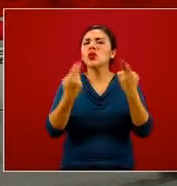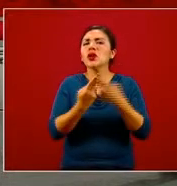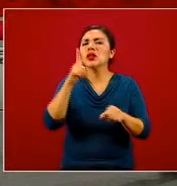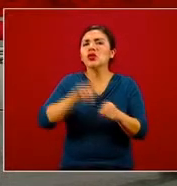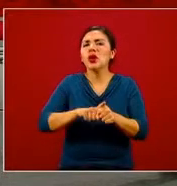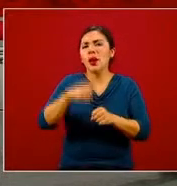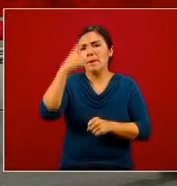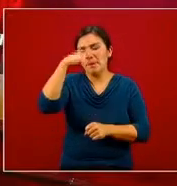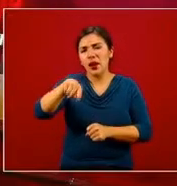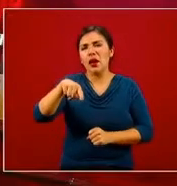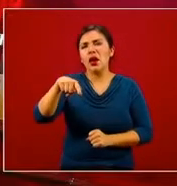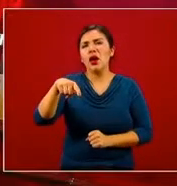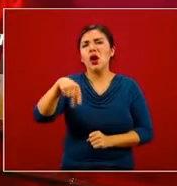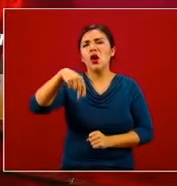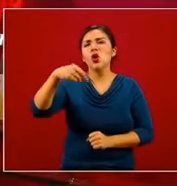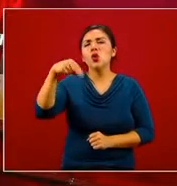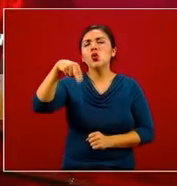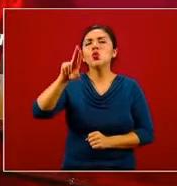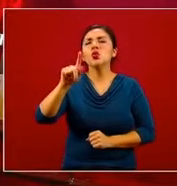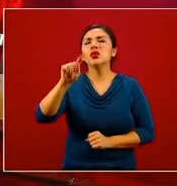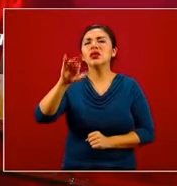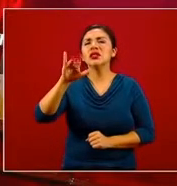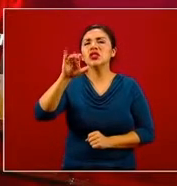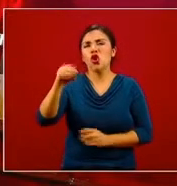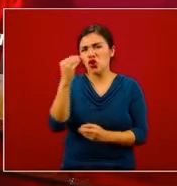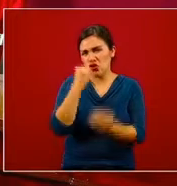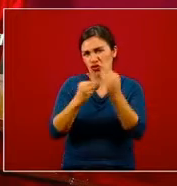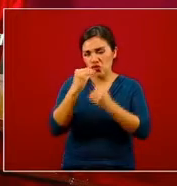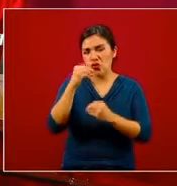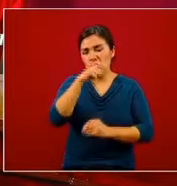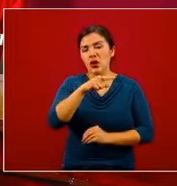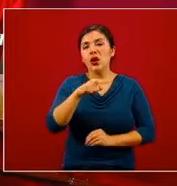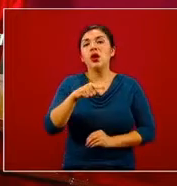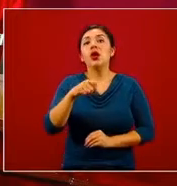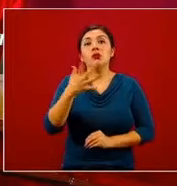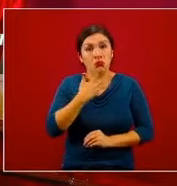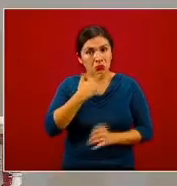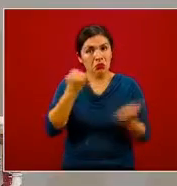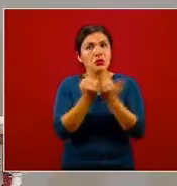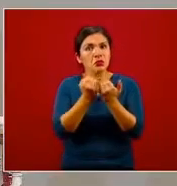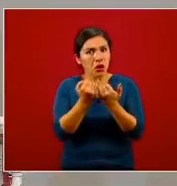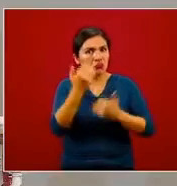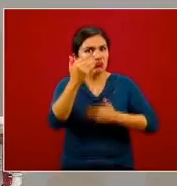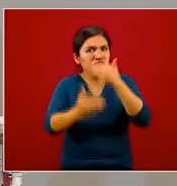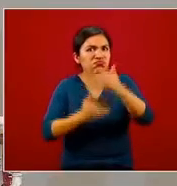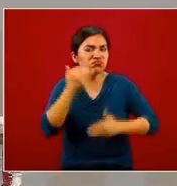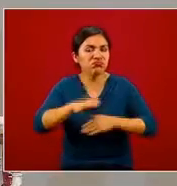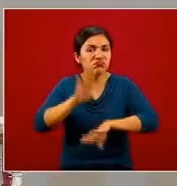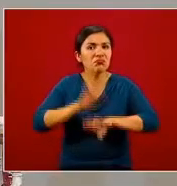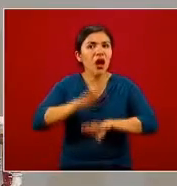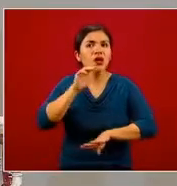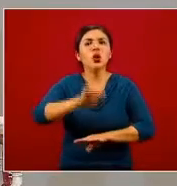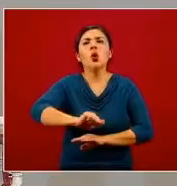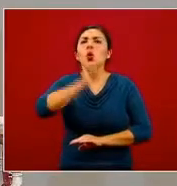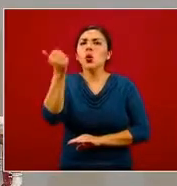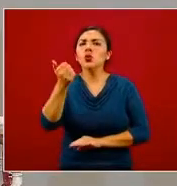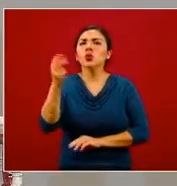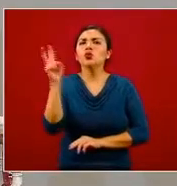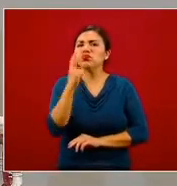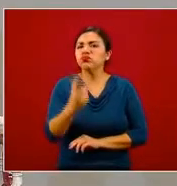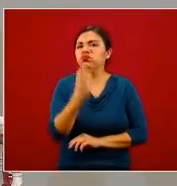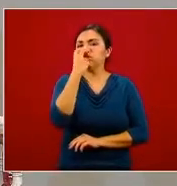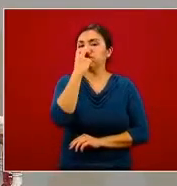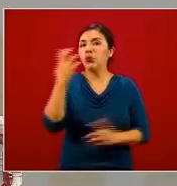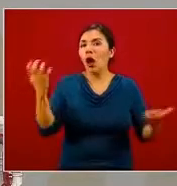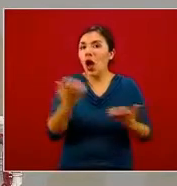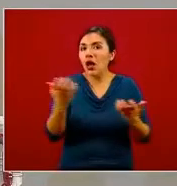These are not only developments by CONACYT, but also other institutes, such as the National Nutrition